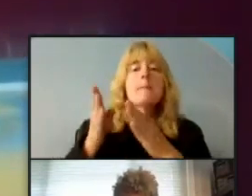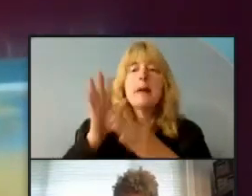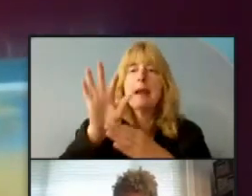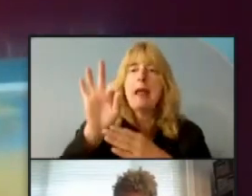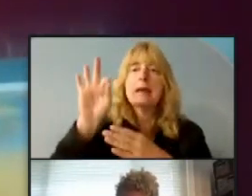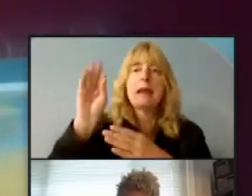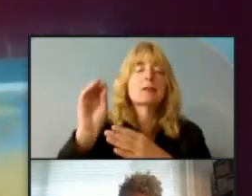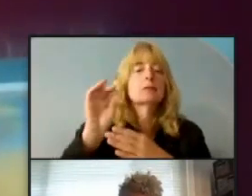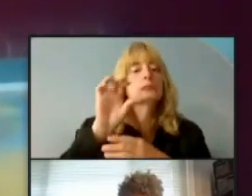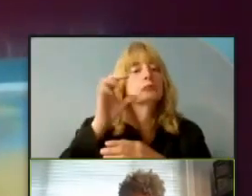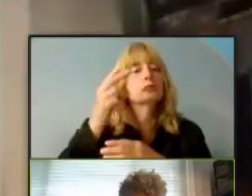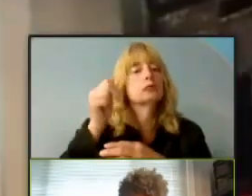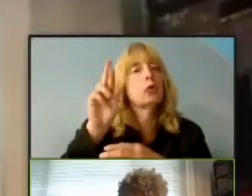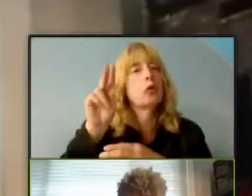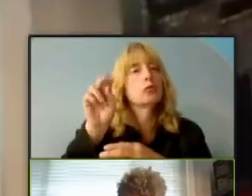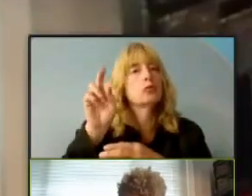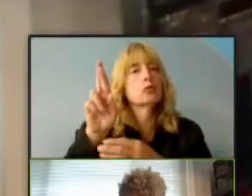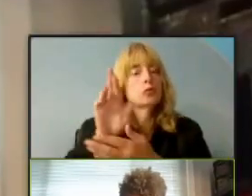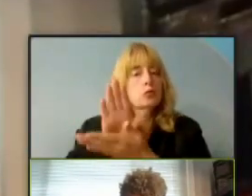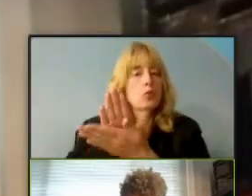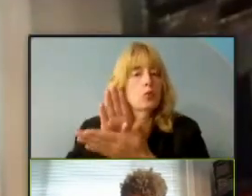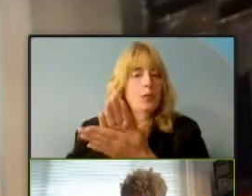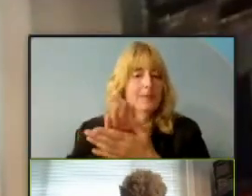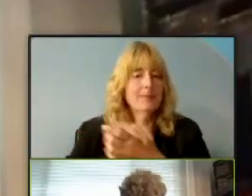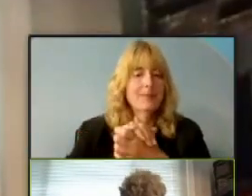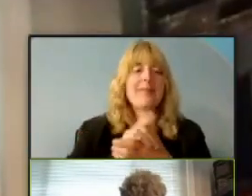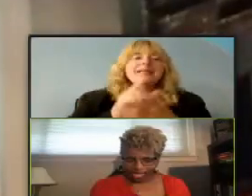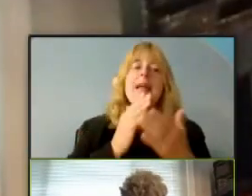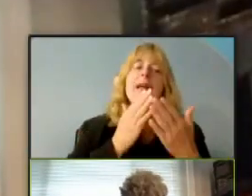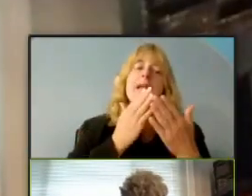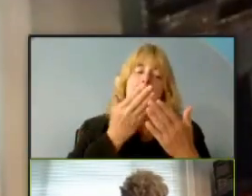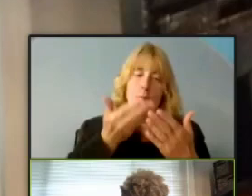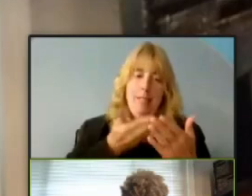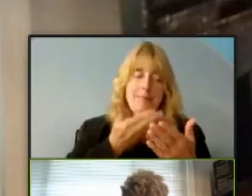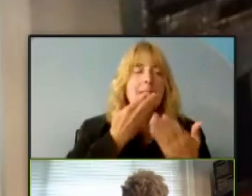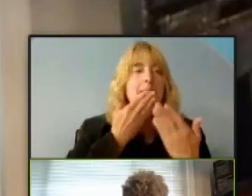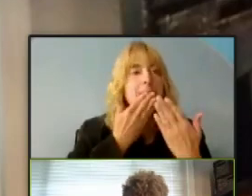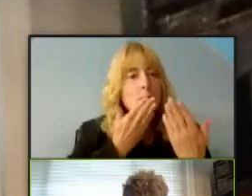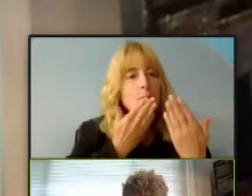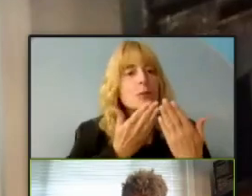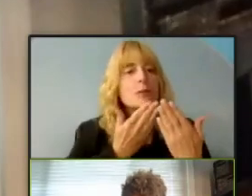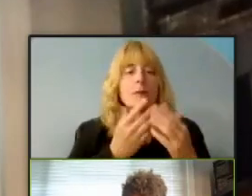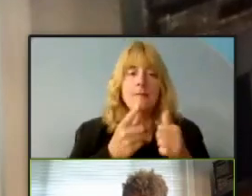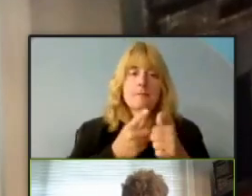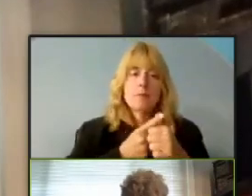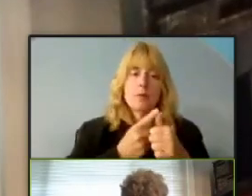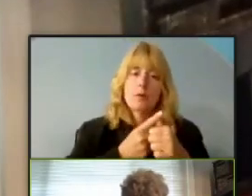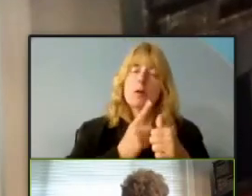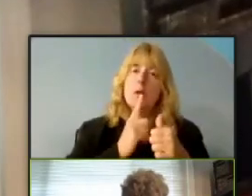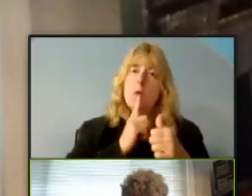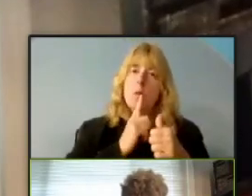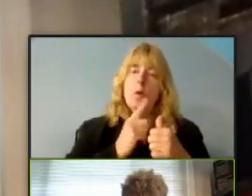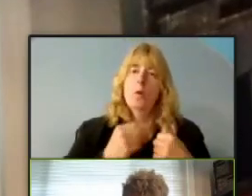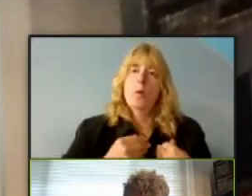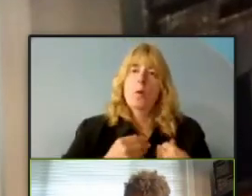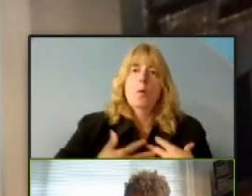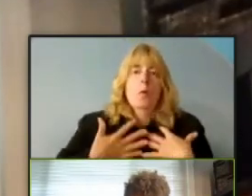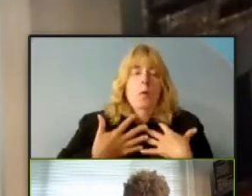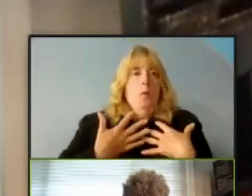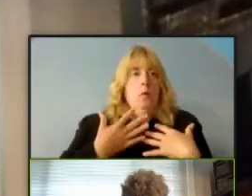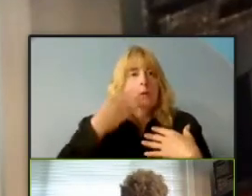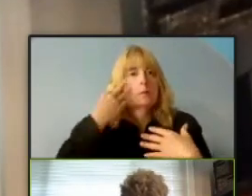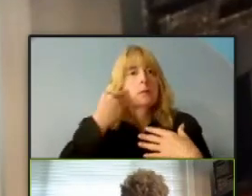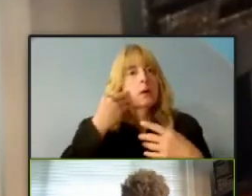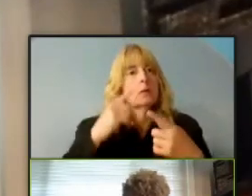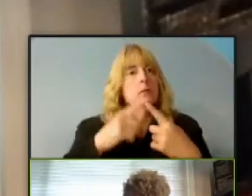welcome. Thank you. First, I have to say it's been such a moving experience to be bearing witness